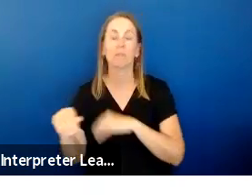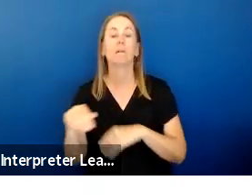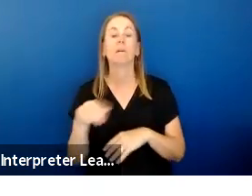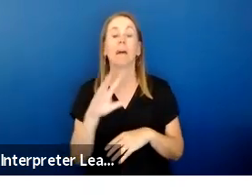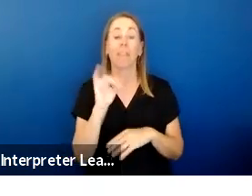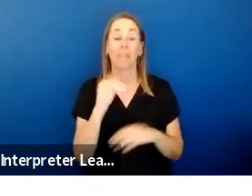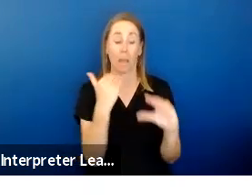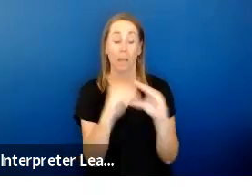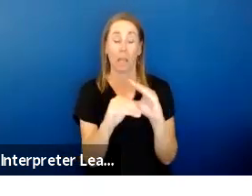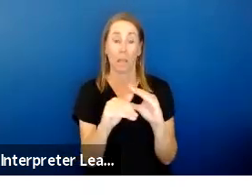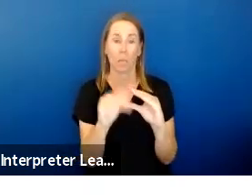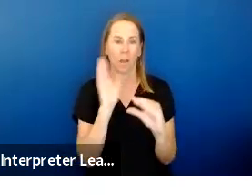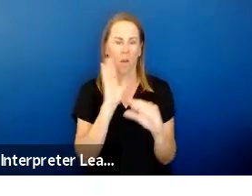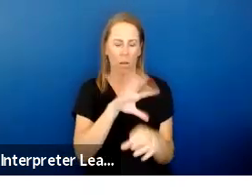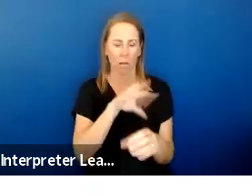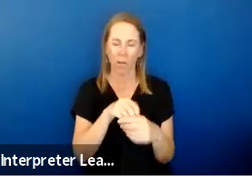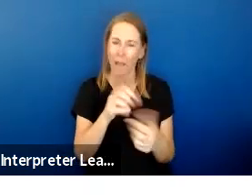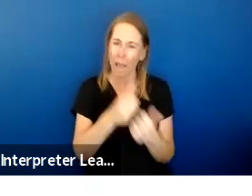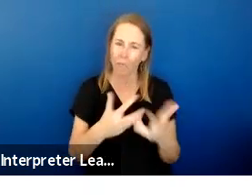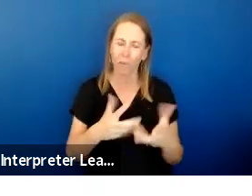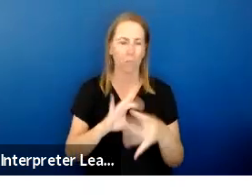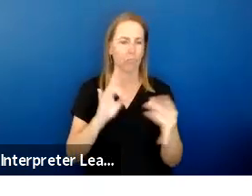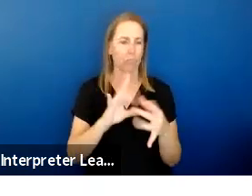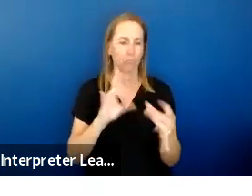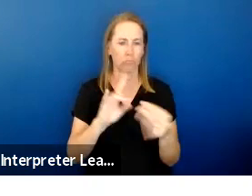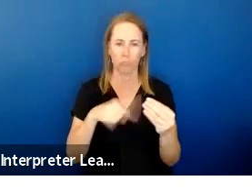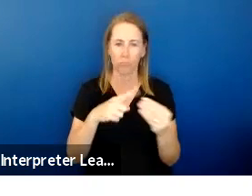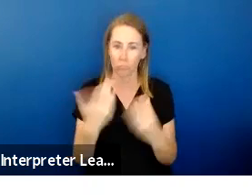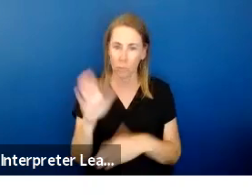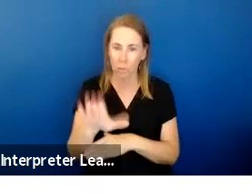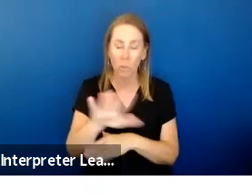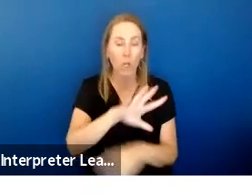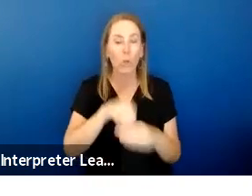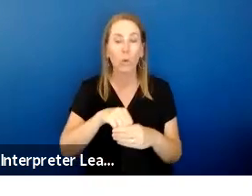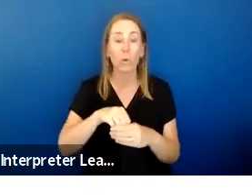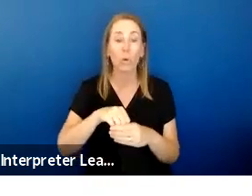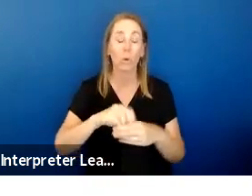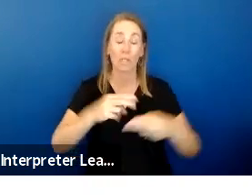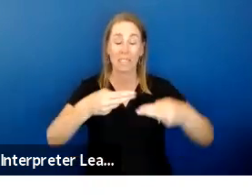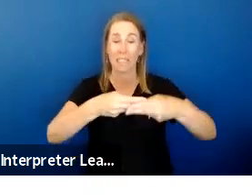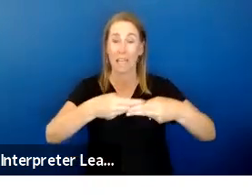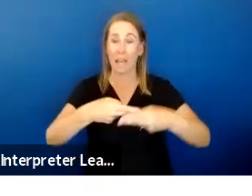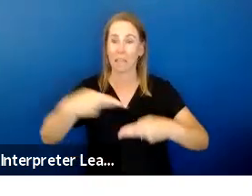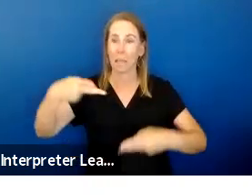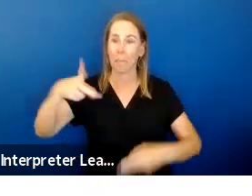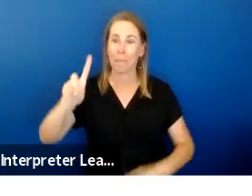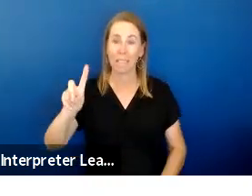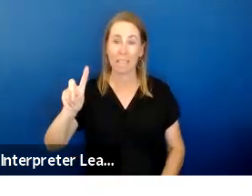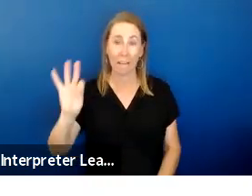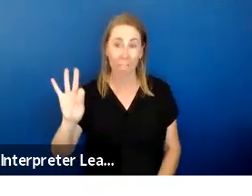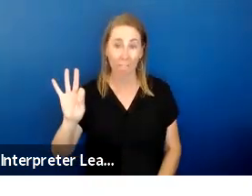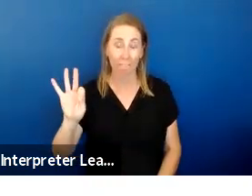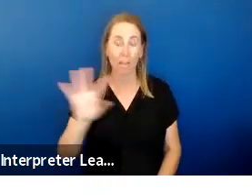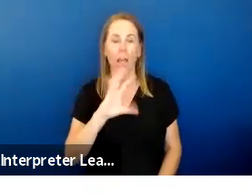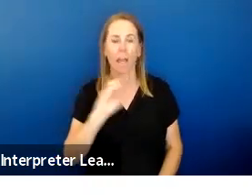that we're going to share today, including a PDF of the slides as well as a